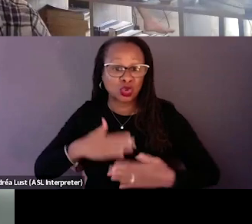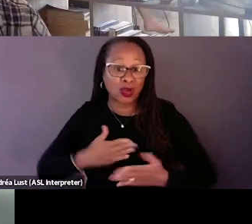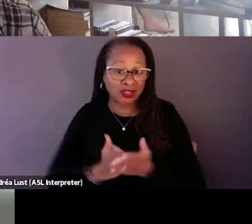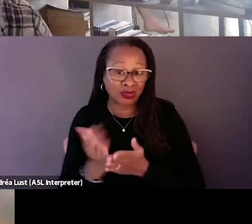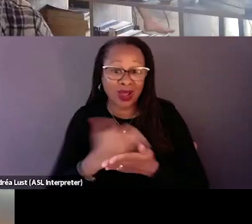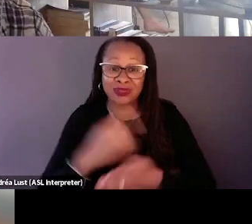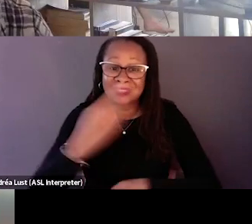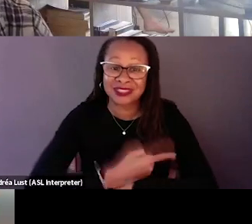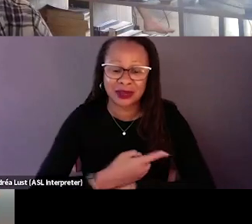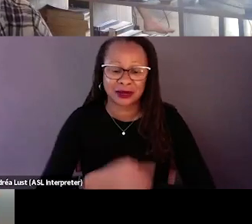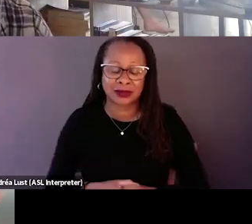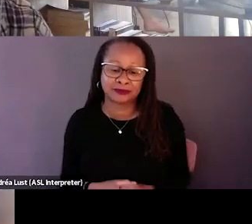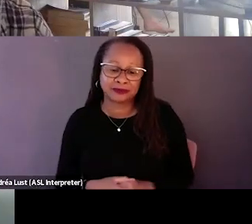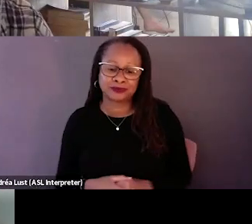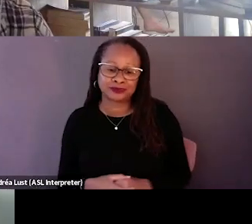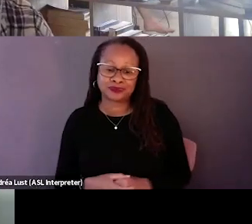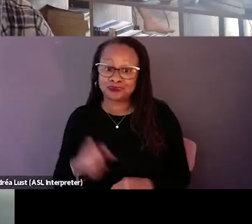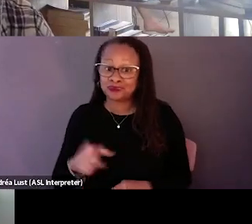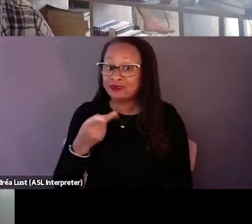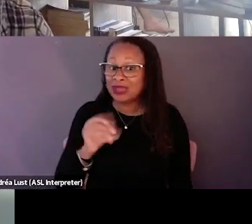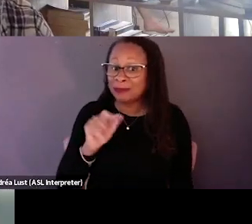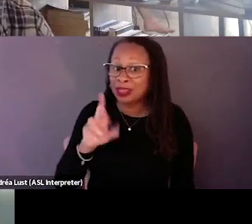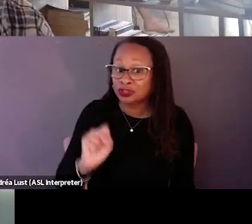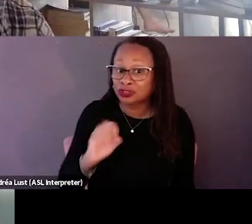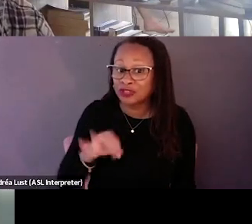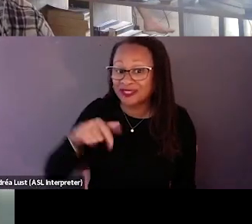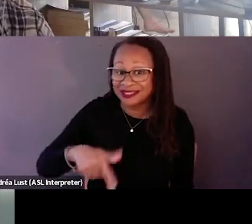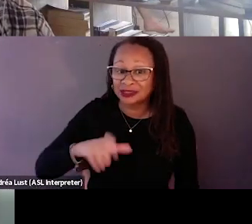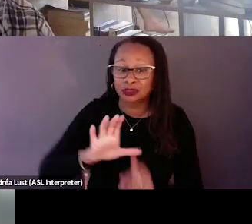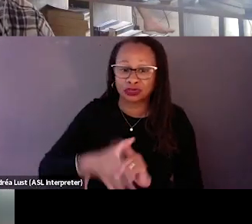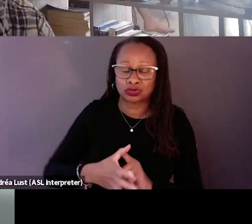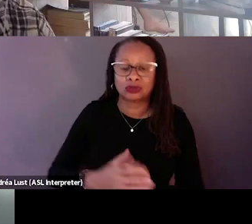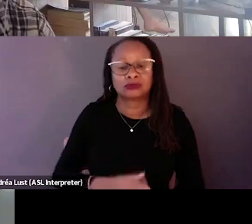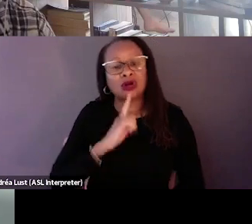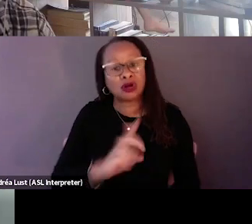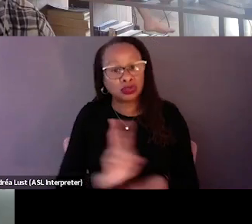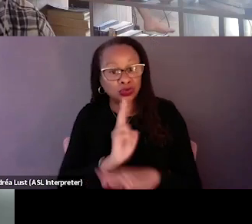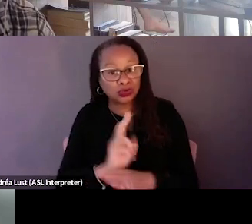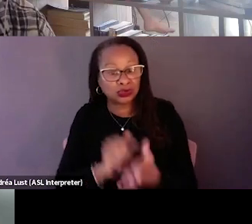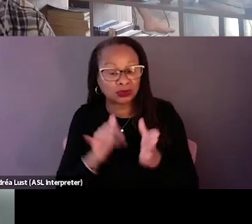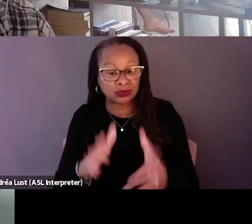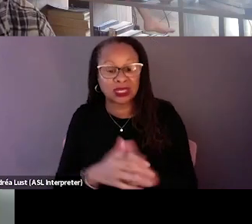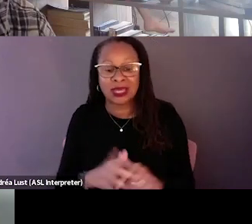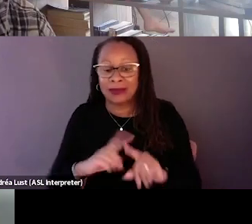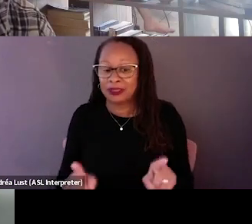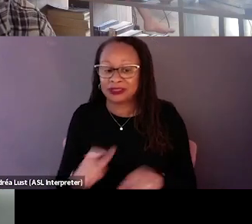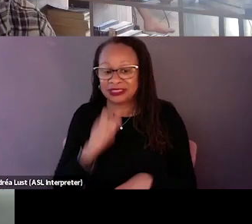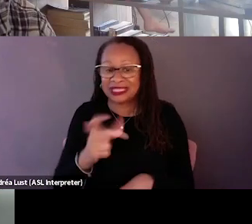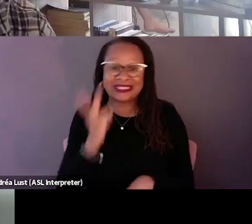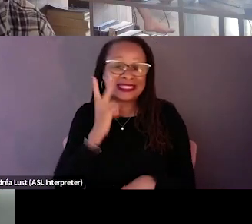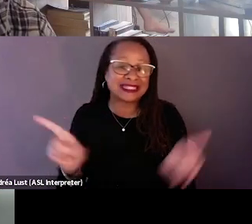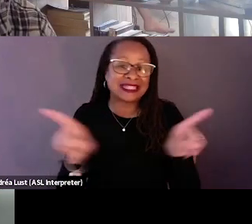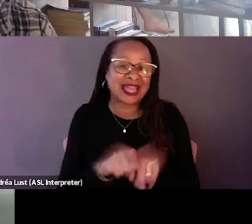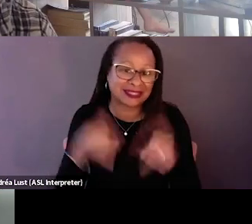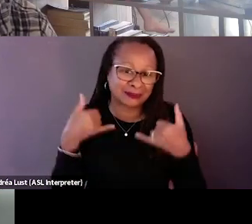day. And these pillars of this culture are being used, but they're not seen as